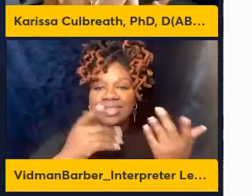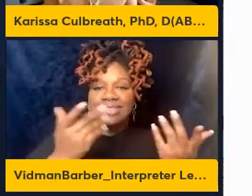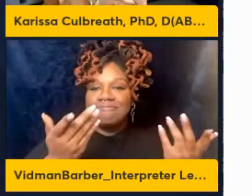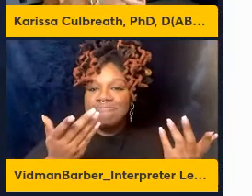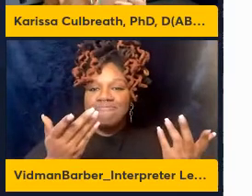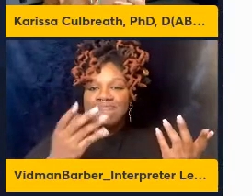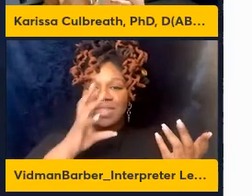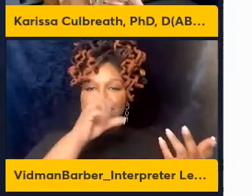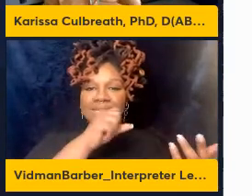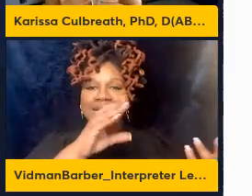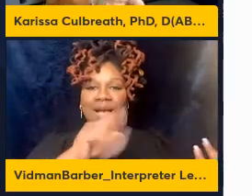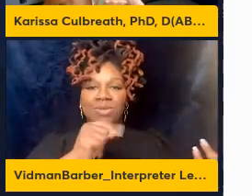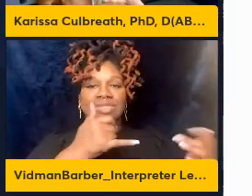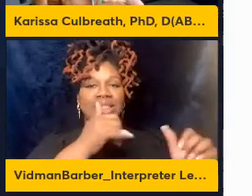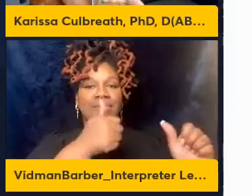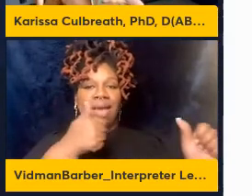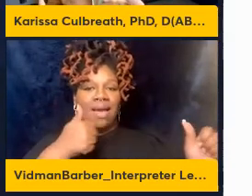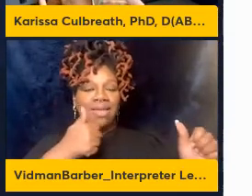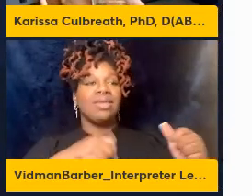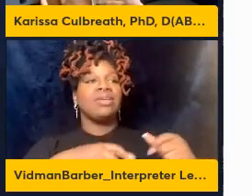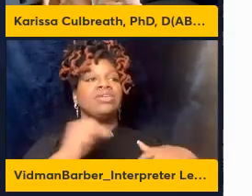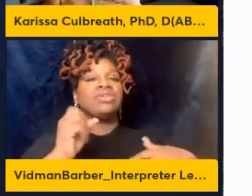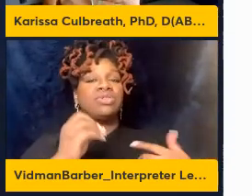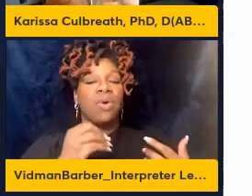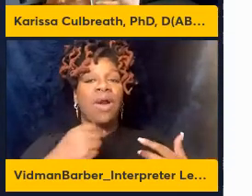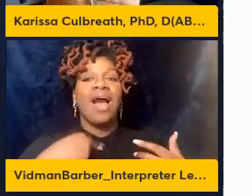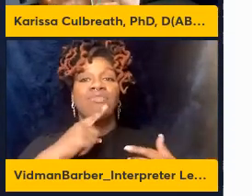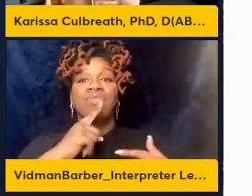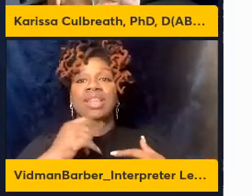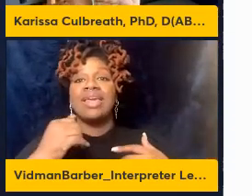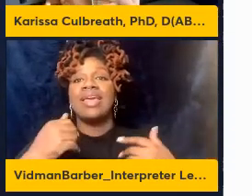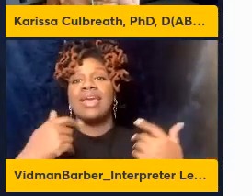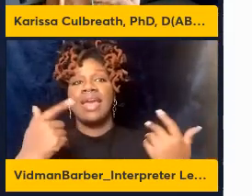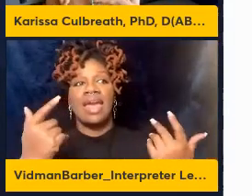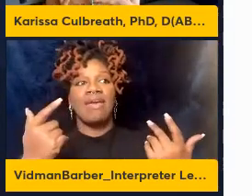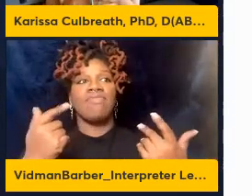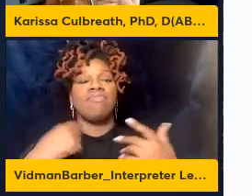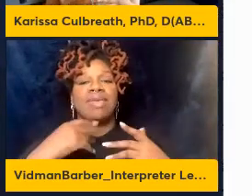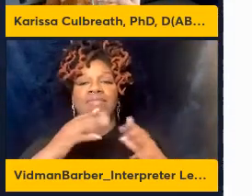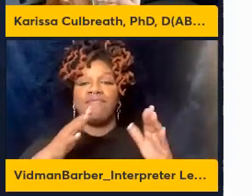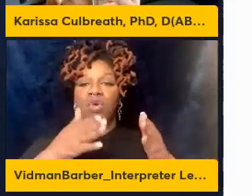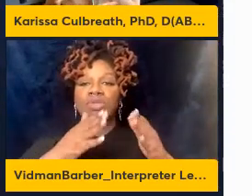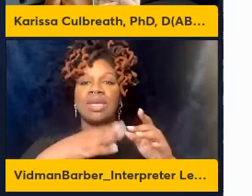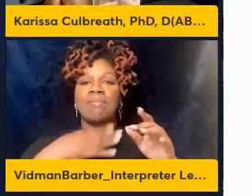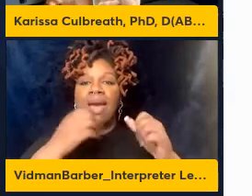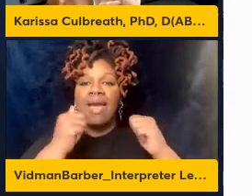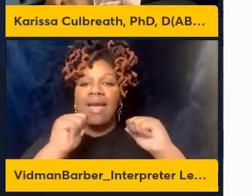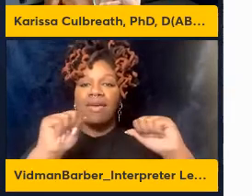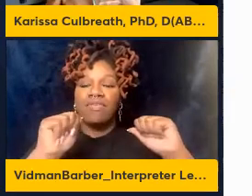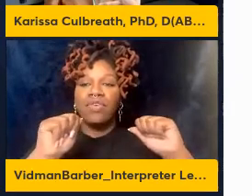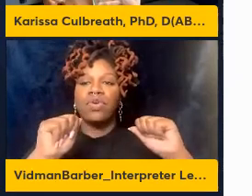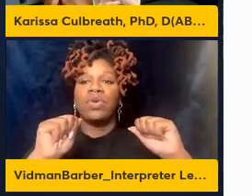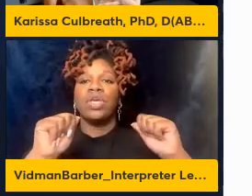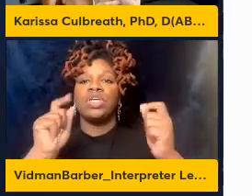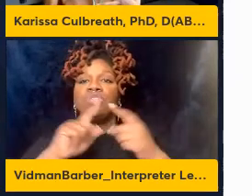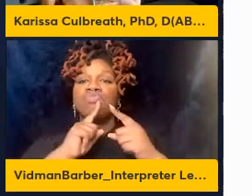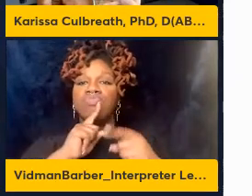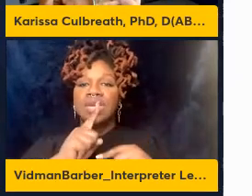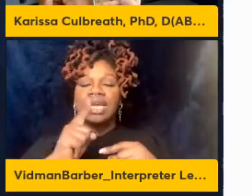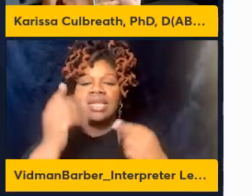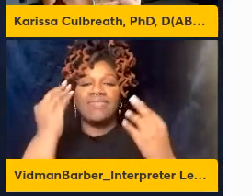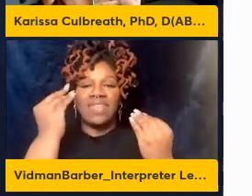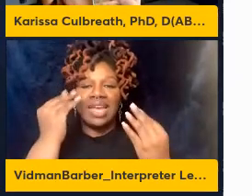are still behind. And so I really have been focusing my efforts on really thinking about what